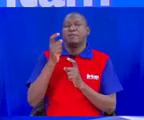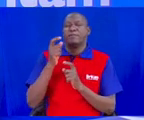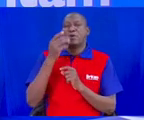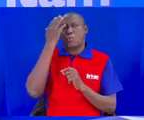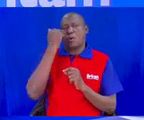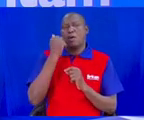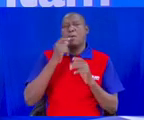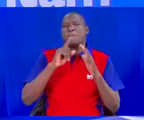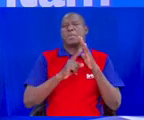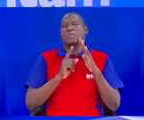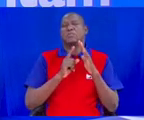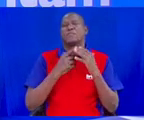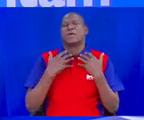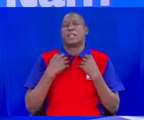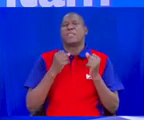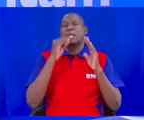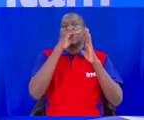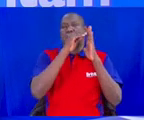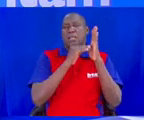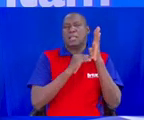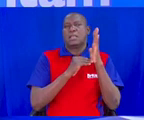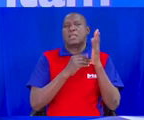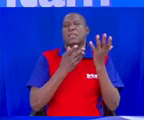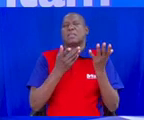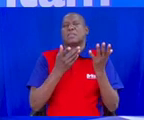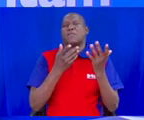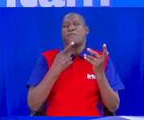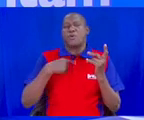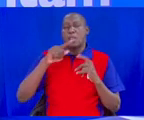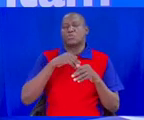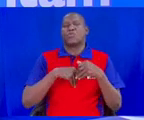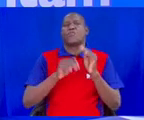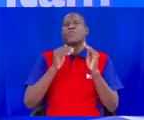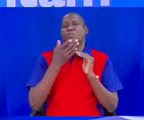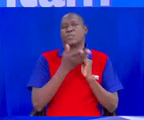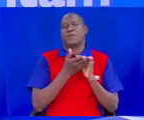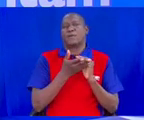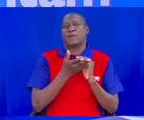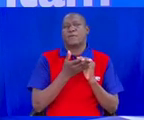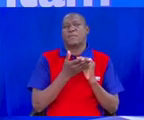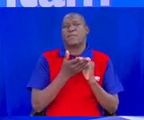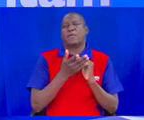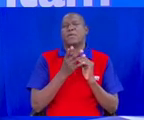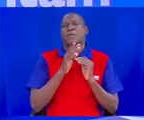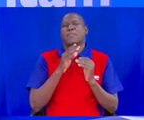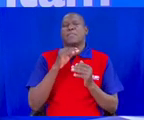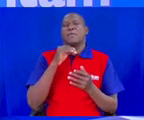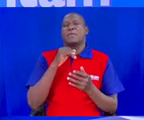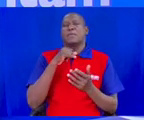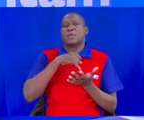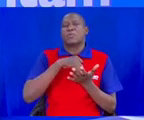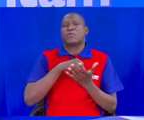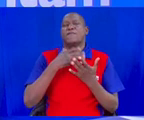the Ministry of Health guidelines that have been put in place for us to observe with respect to the holding of physical